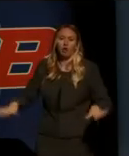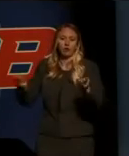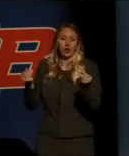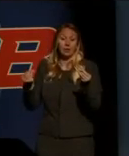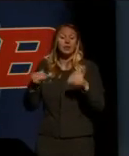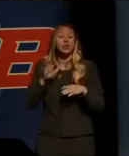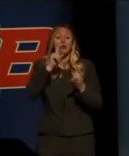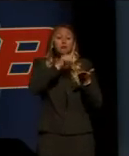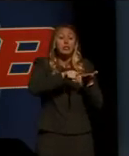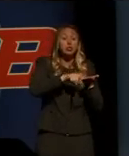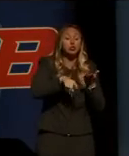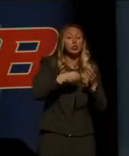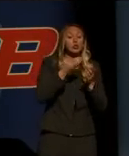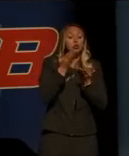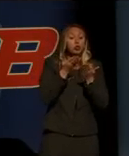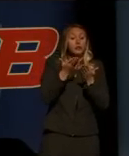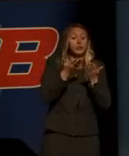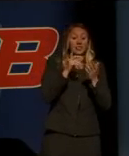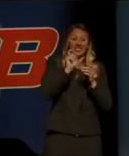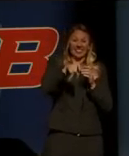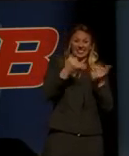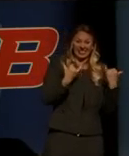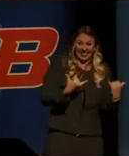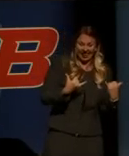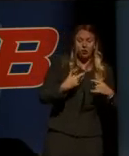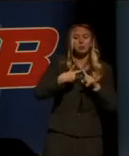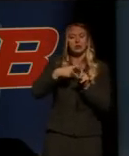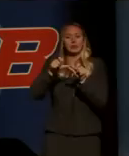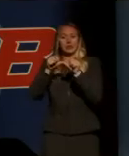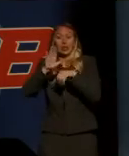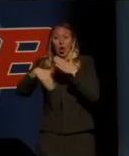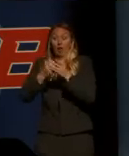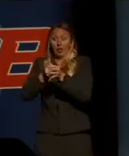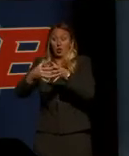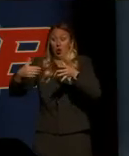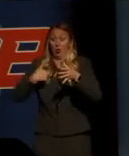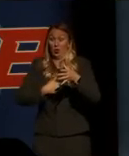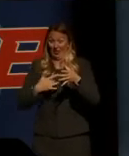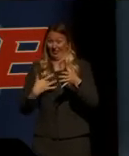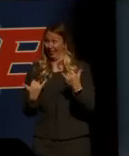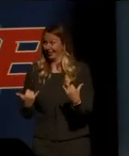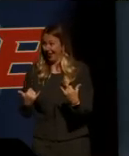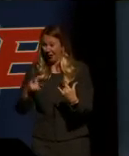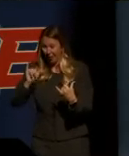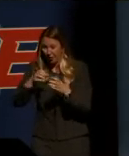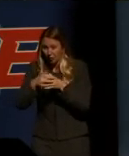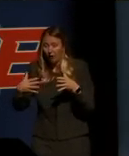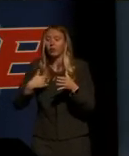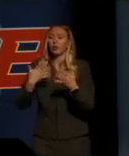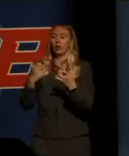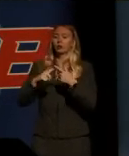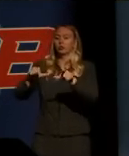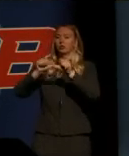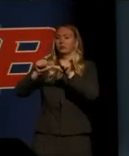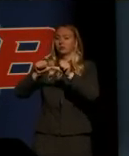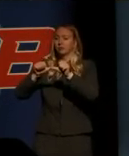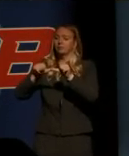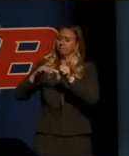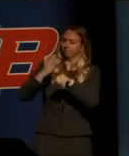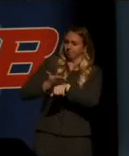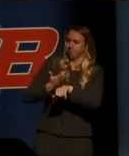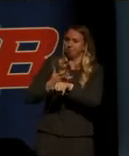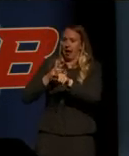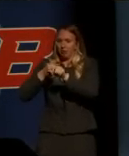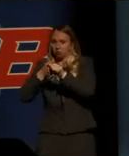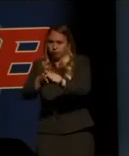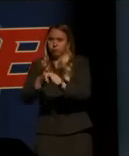now, to sustain our growth that we're all feeling, and to strategically place Boise State for the future. So with